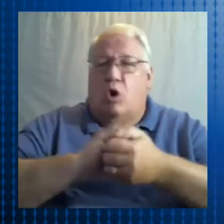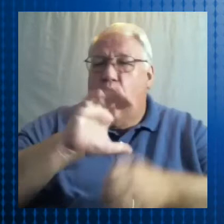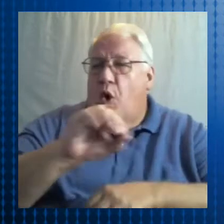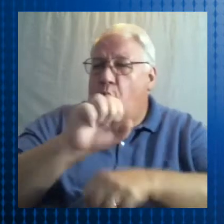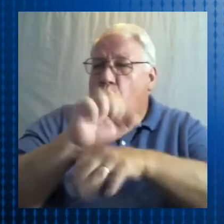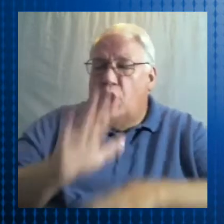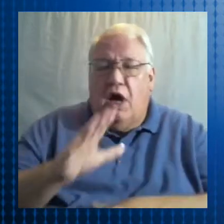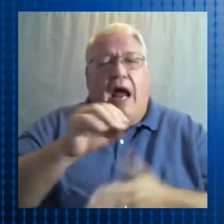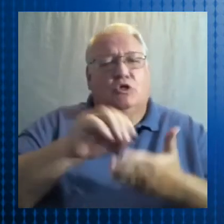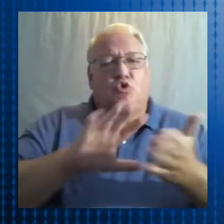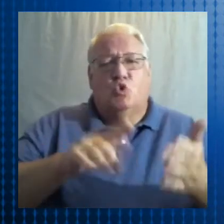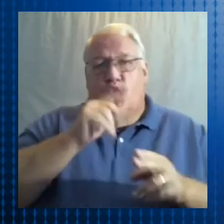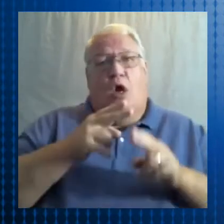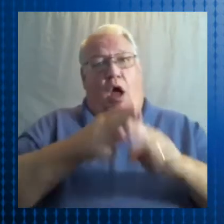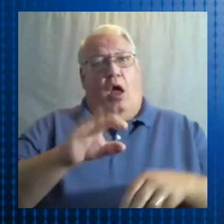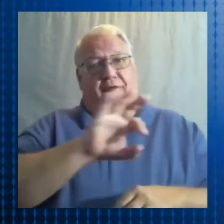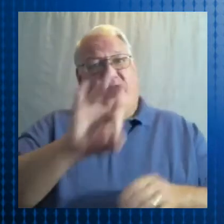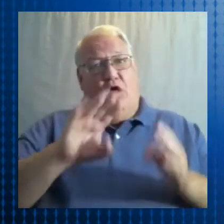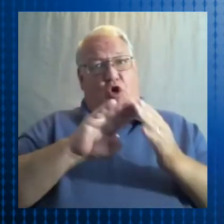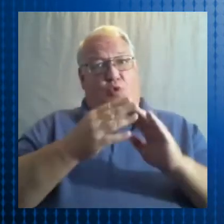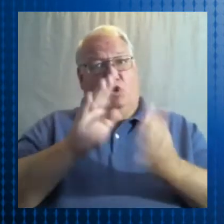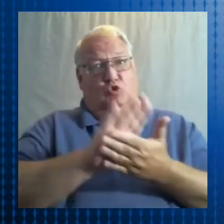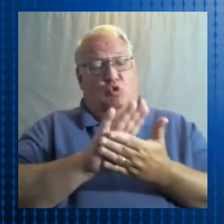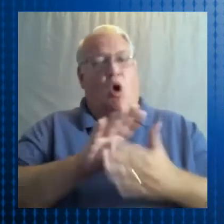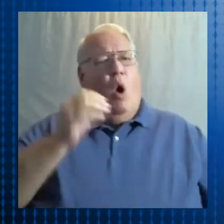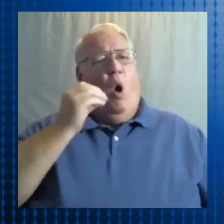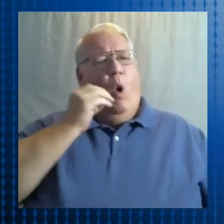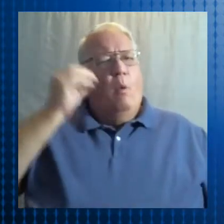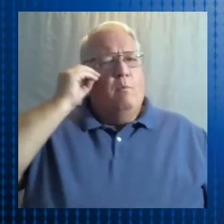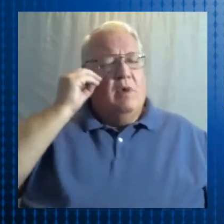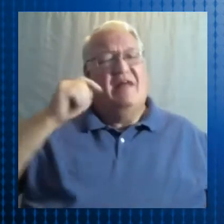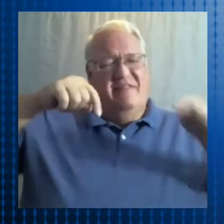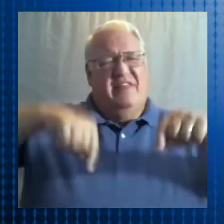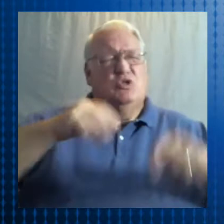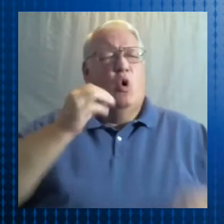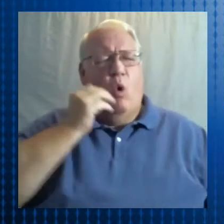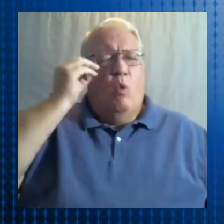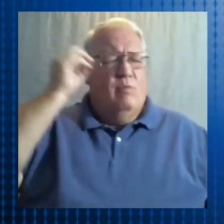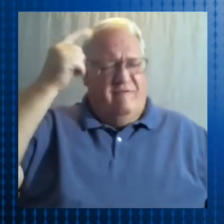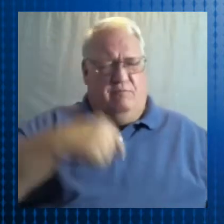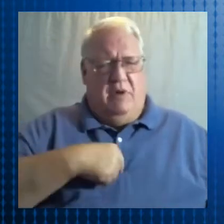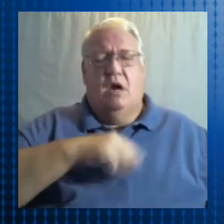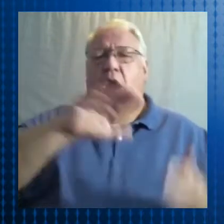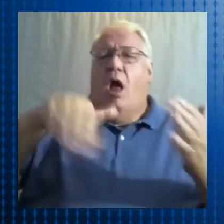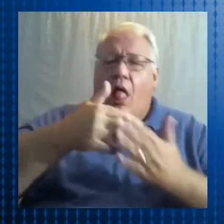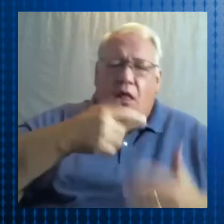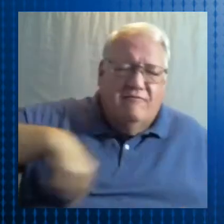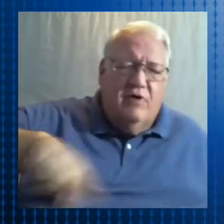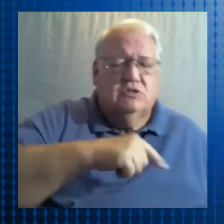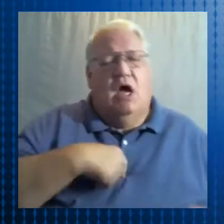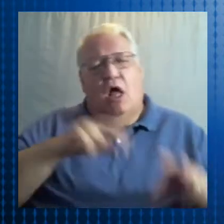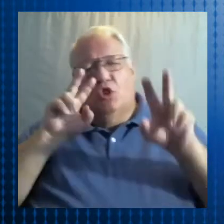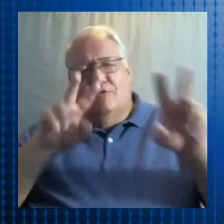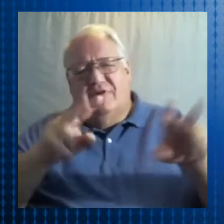who call Flint Community Schools home. This is home to me, to all of us. I look forward to seeing you all in